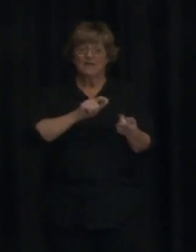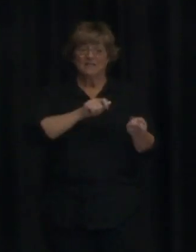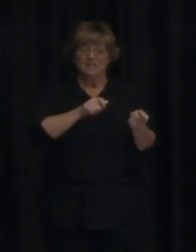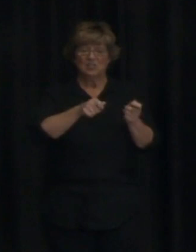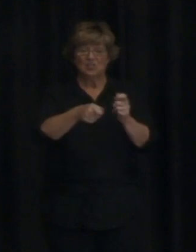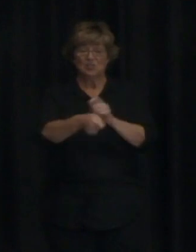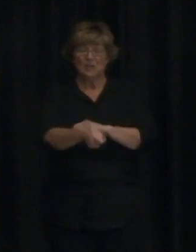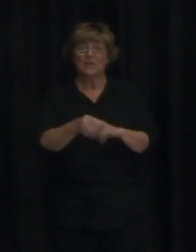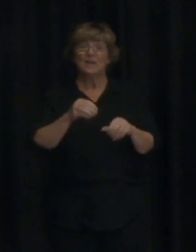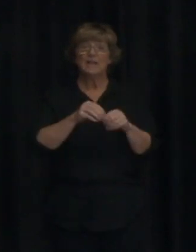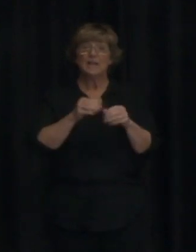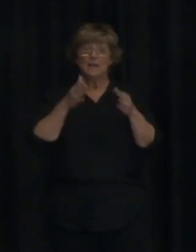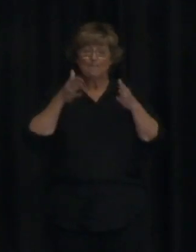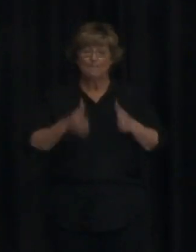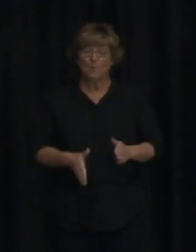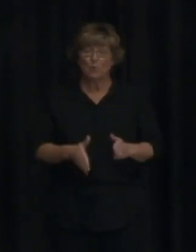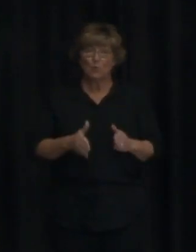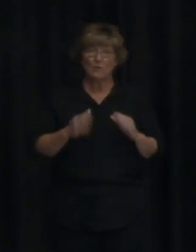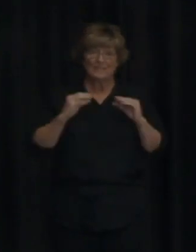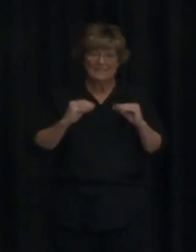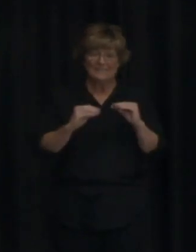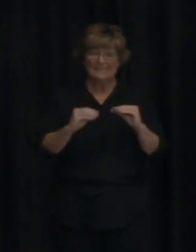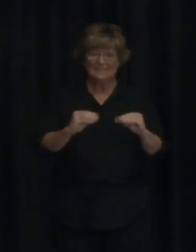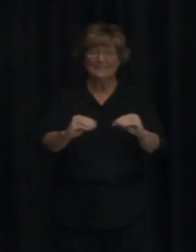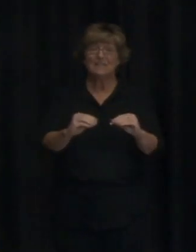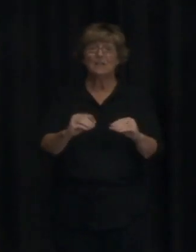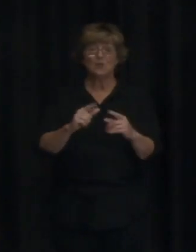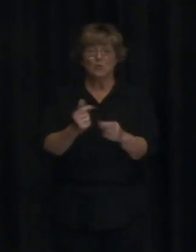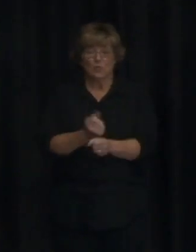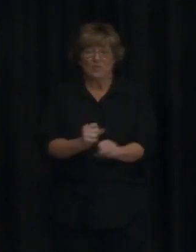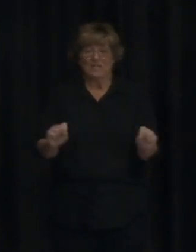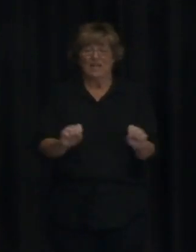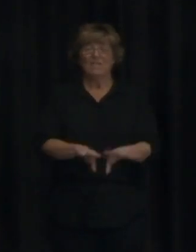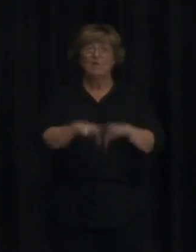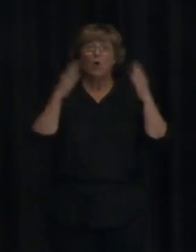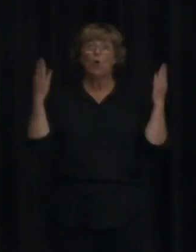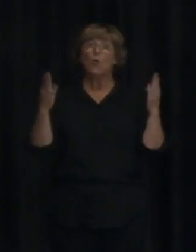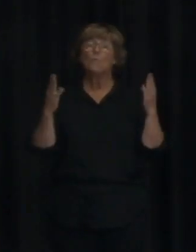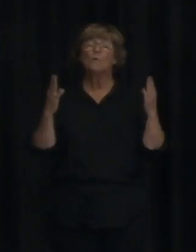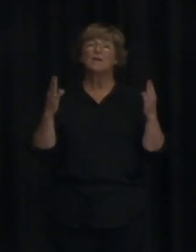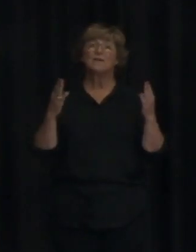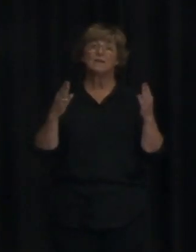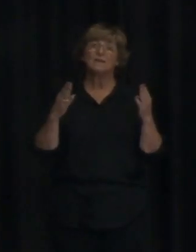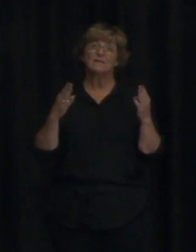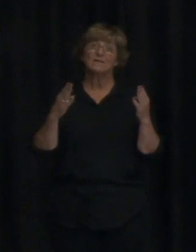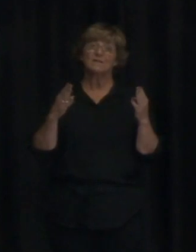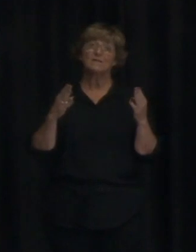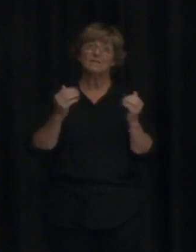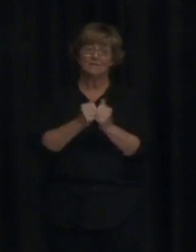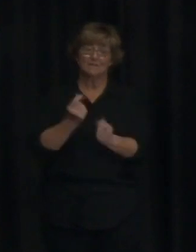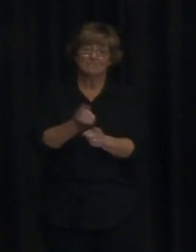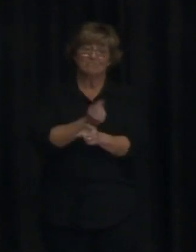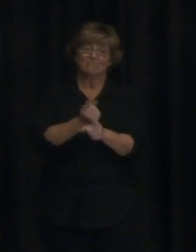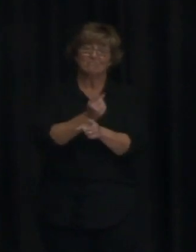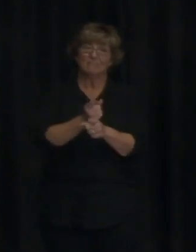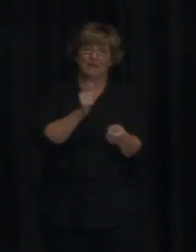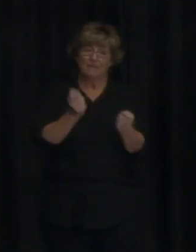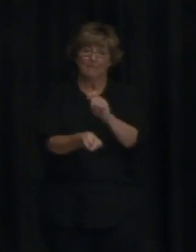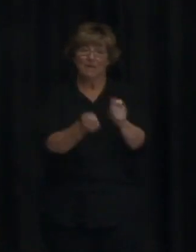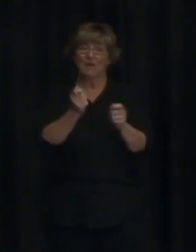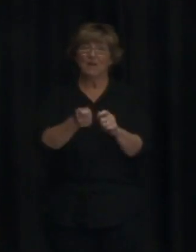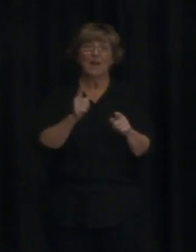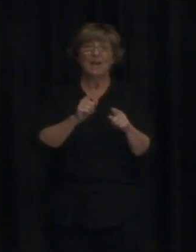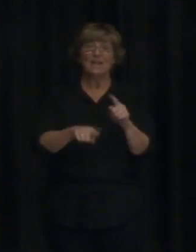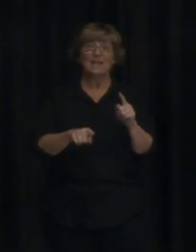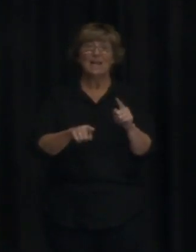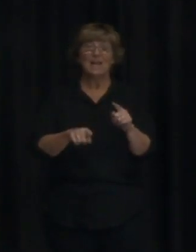to in-person instruction, as we begin the transition to safely reopening our economy with the appropriate modifications. But you can't